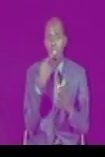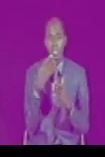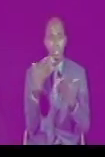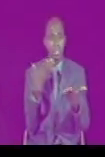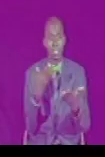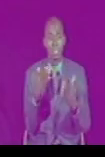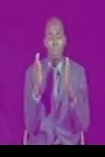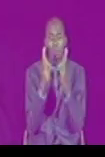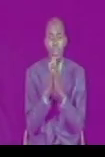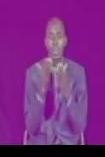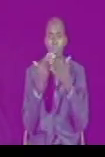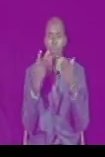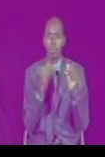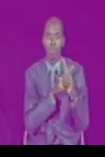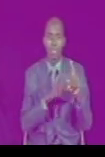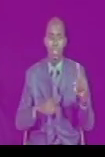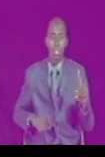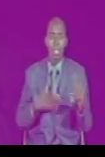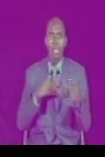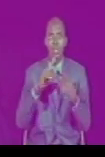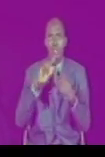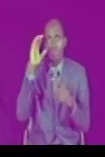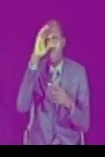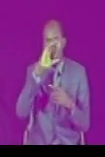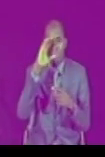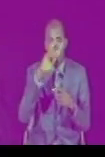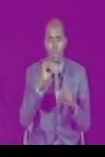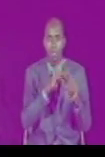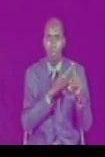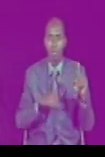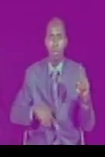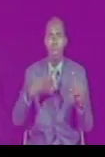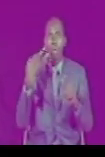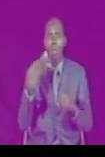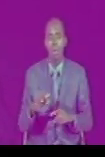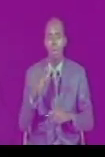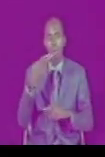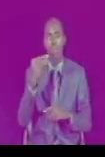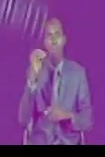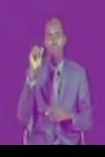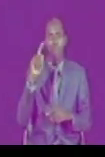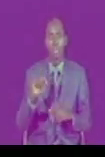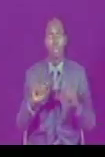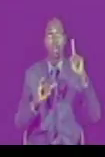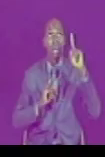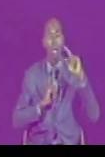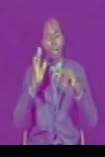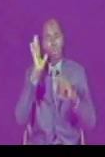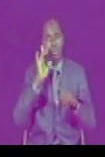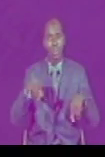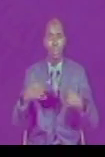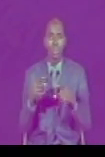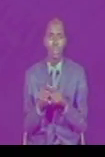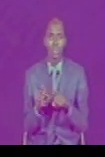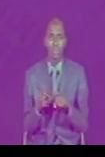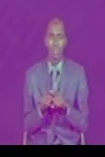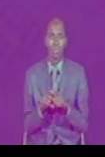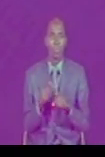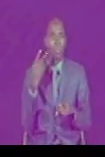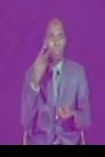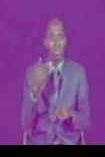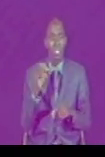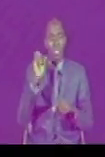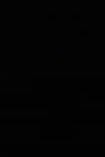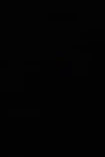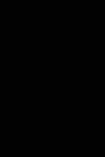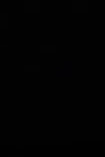Lord and to seek the Lord of hosts. I will go also. Yea, many people and strong nations shall